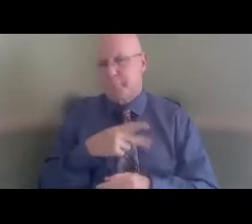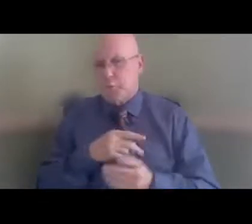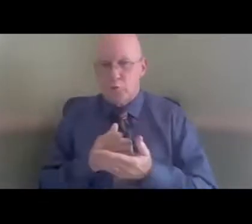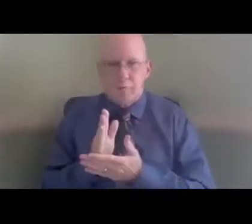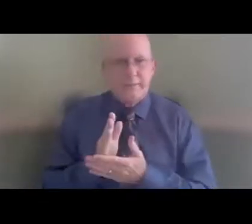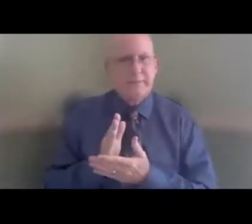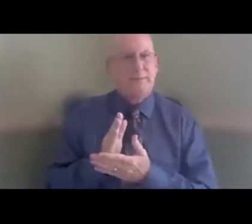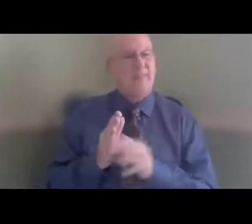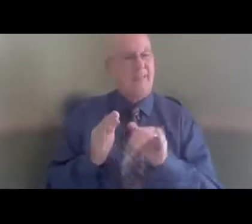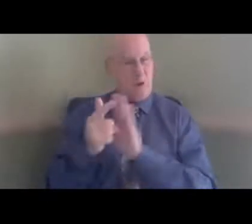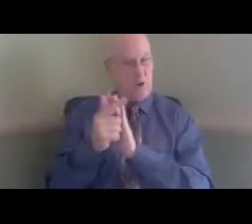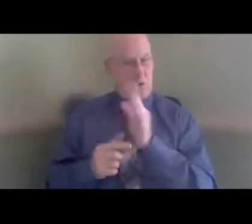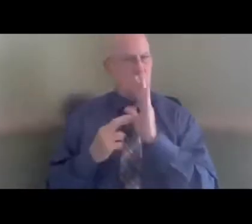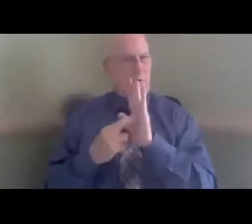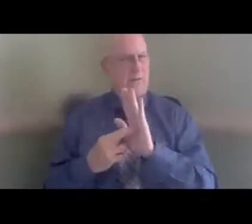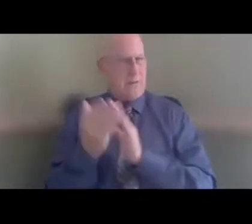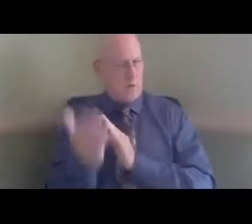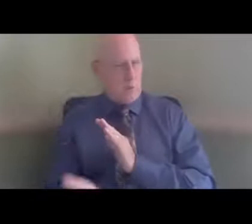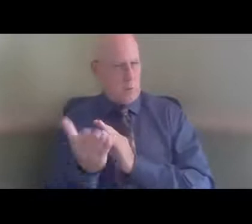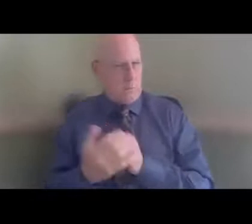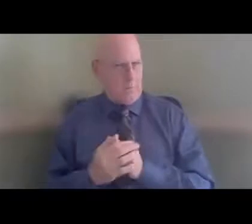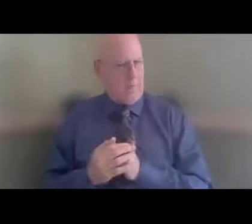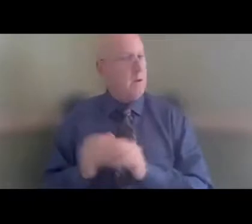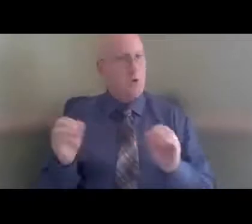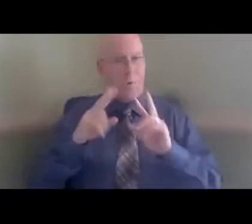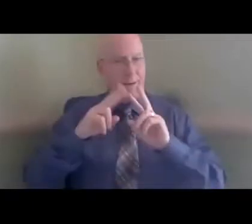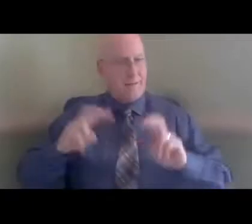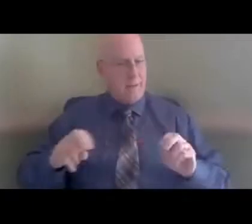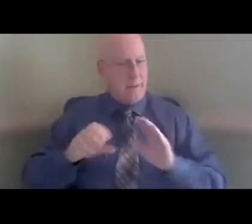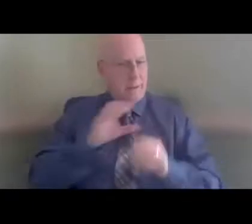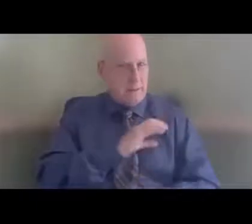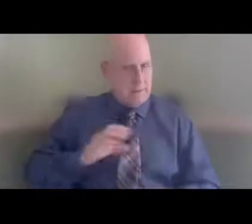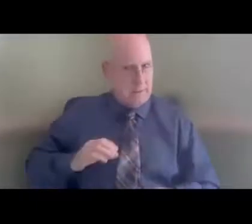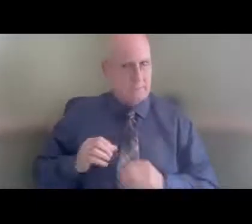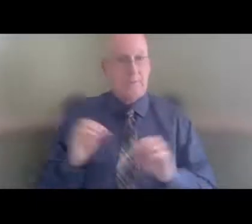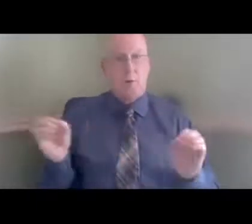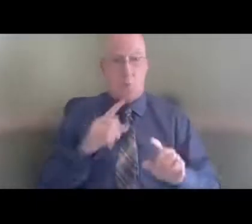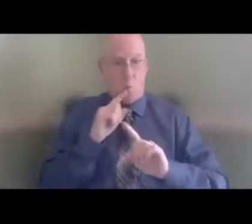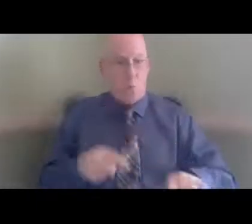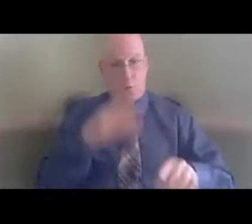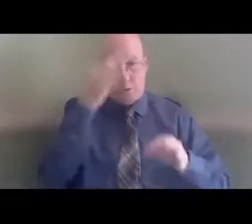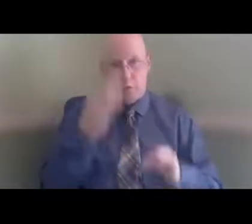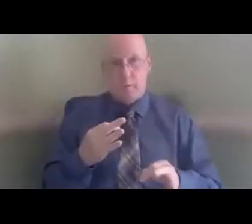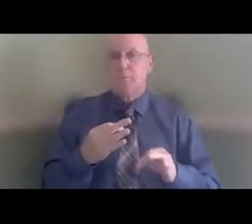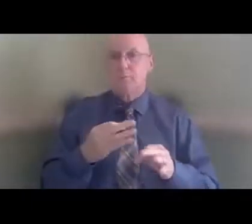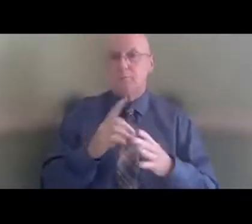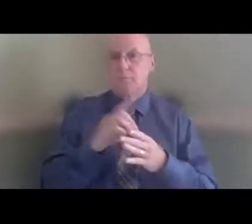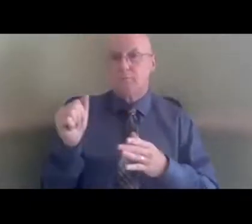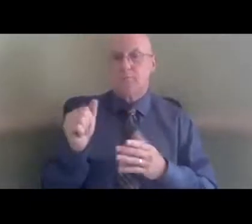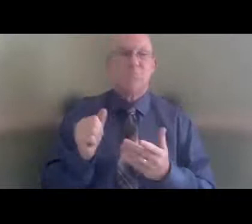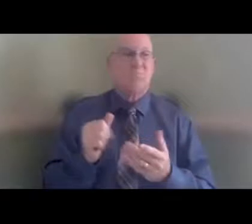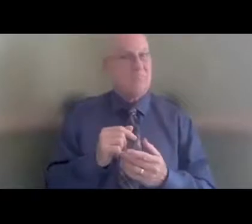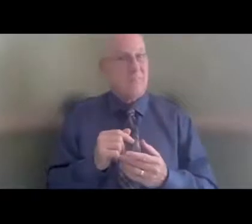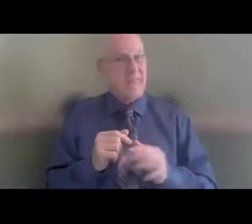attorney representing you. There's no examining committee, which also means there's no order determining incapacity. And I can tell you practically that